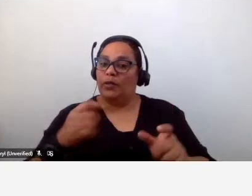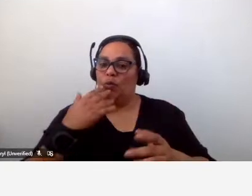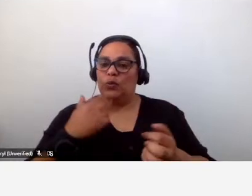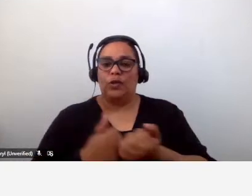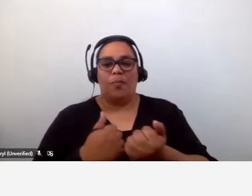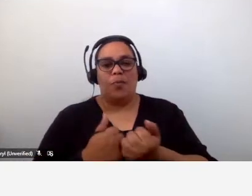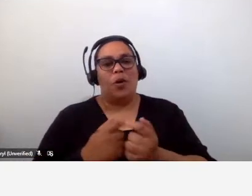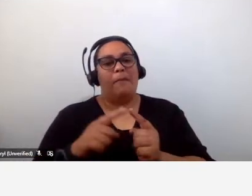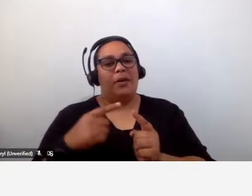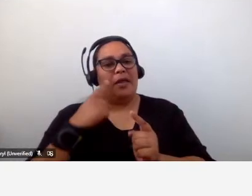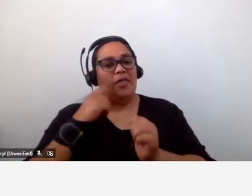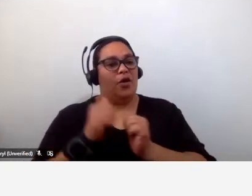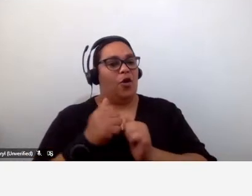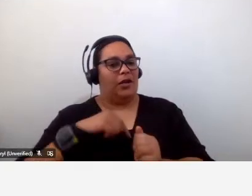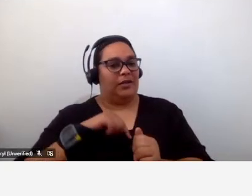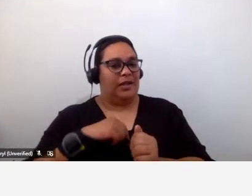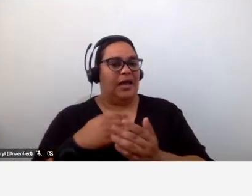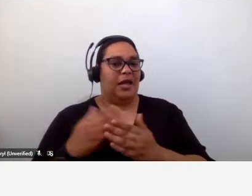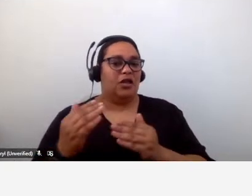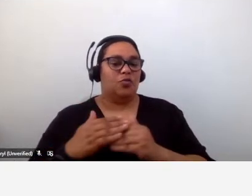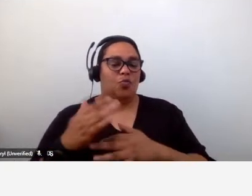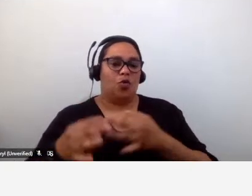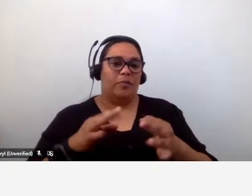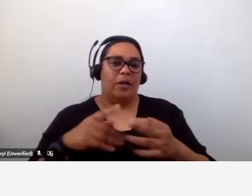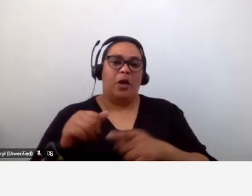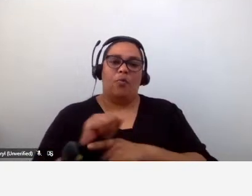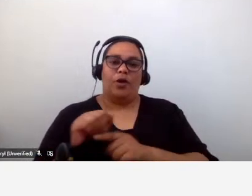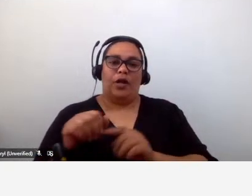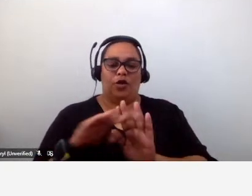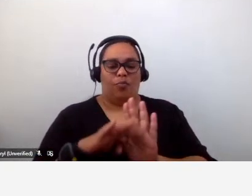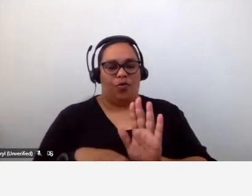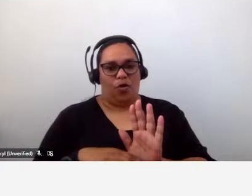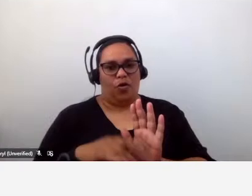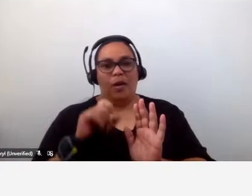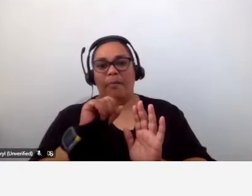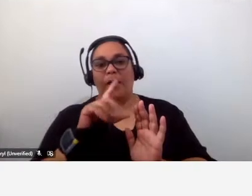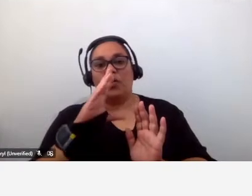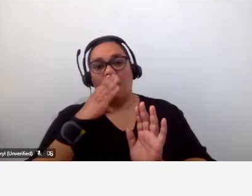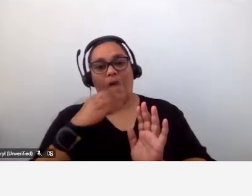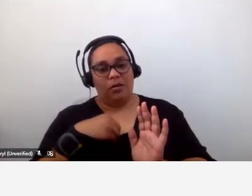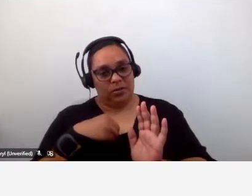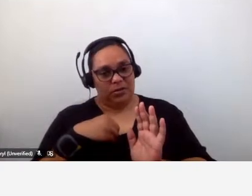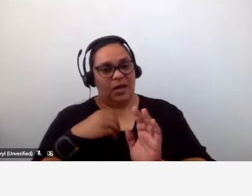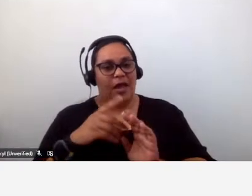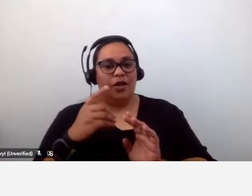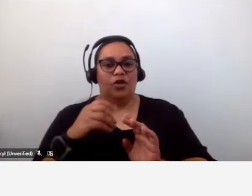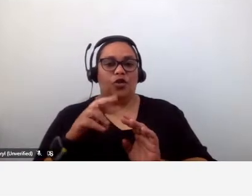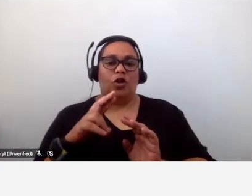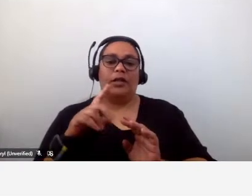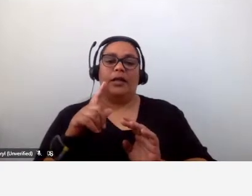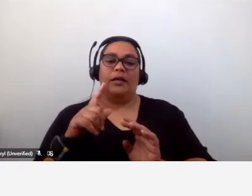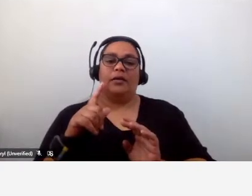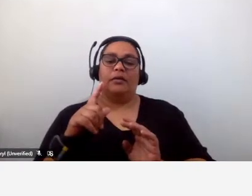And I think our colleagues can speak more about the practical programs that you asked for. And Dr. Linden can,